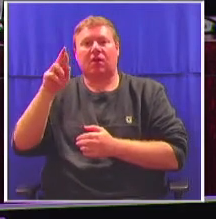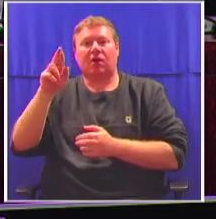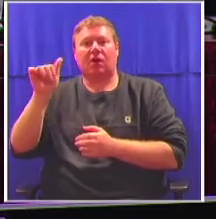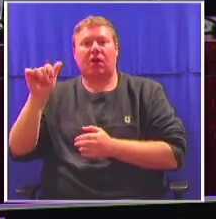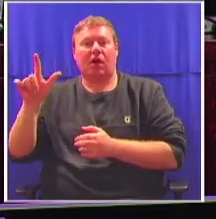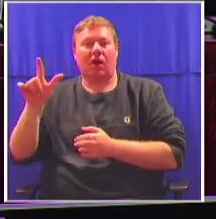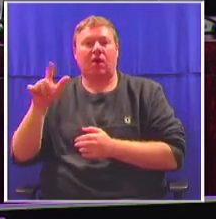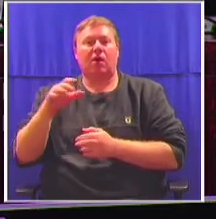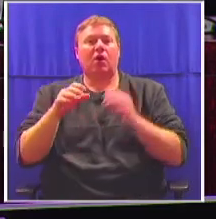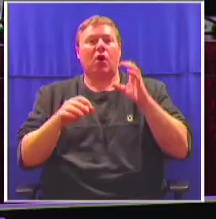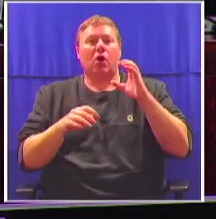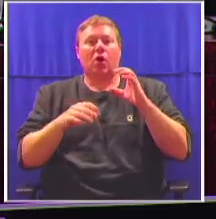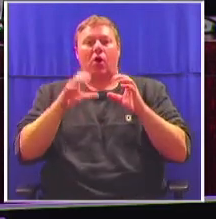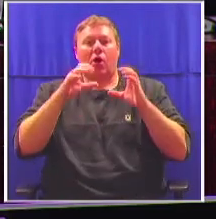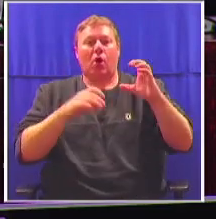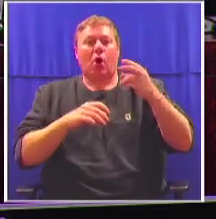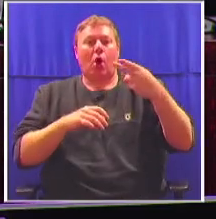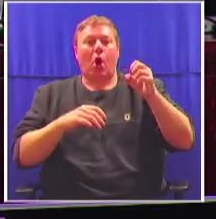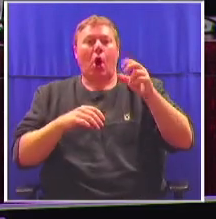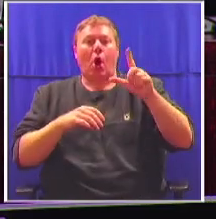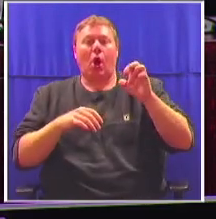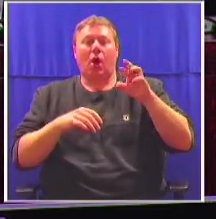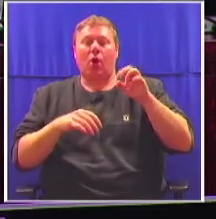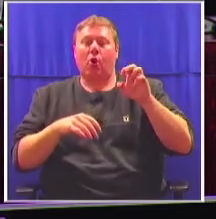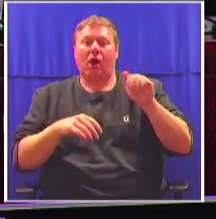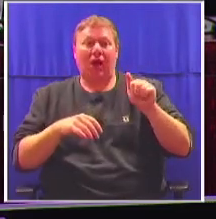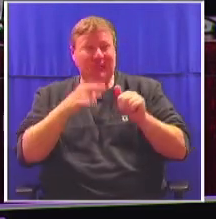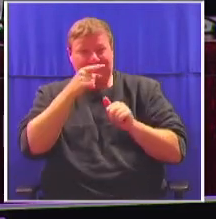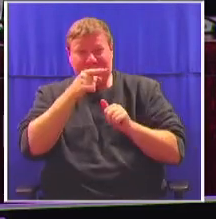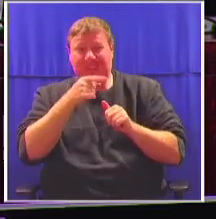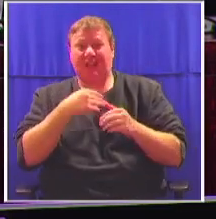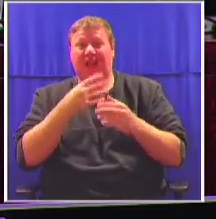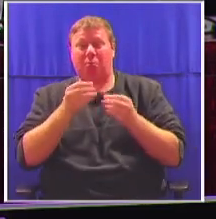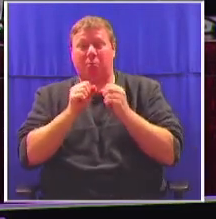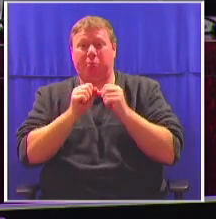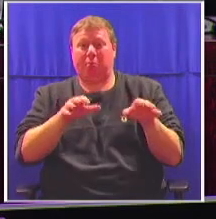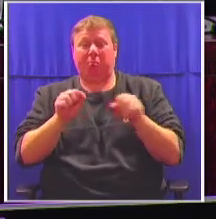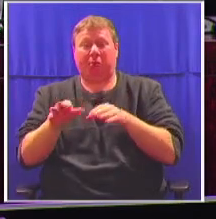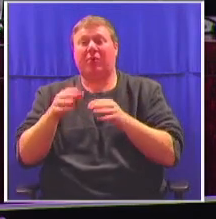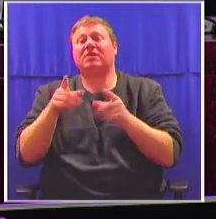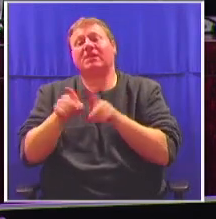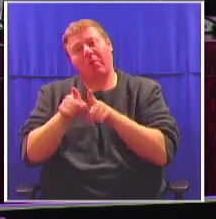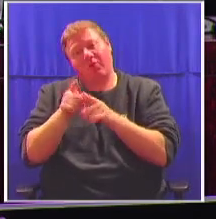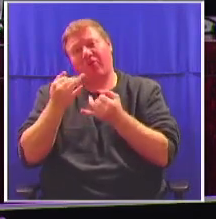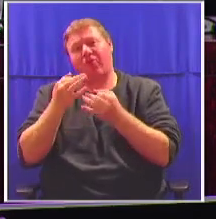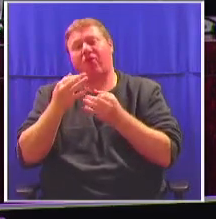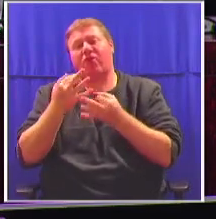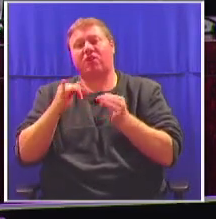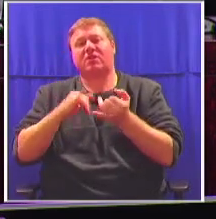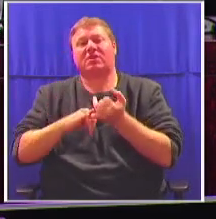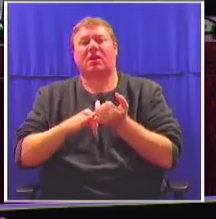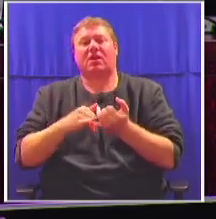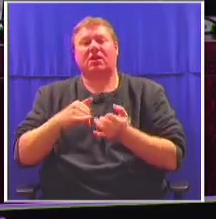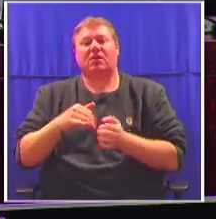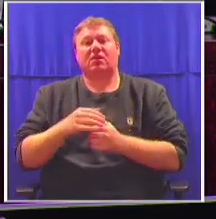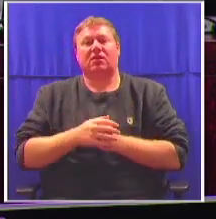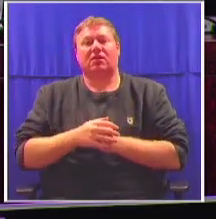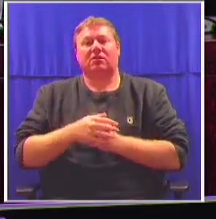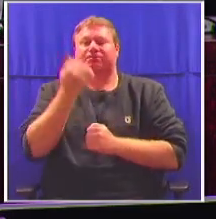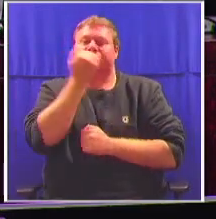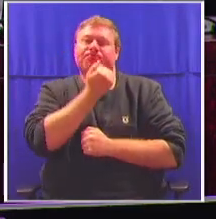and in the Free State. Our thoughts and prayers are with those families who lost their loved ones, and we